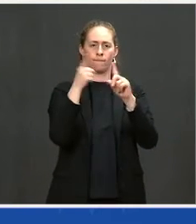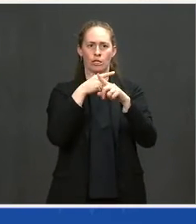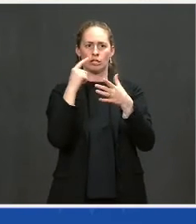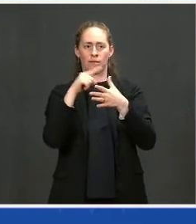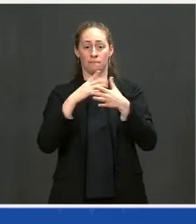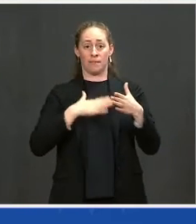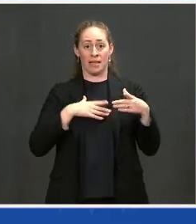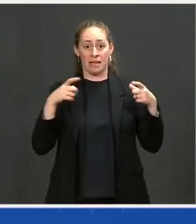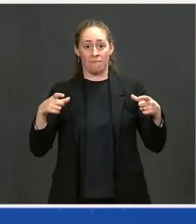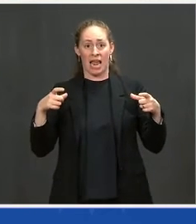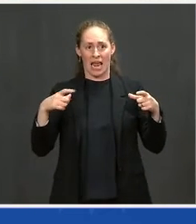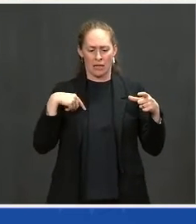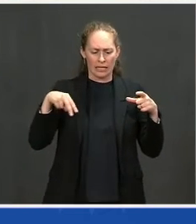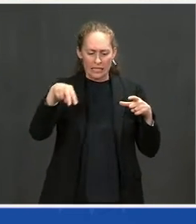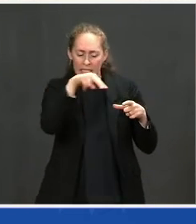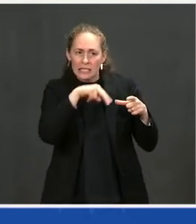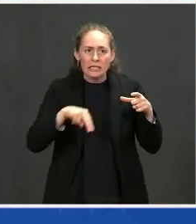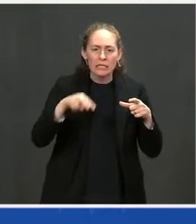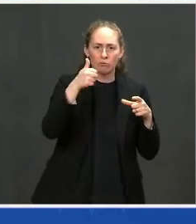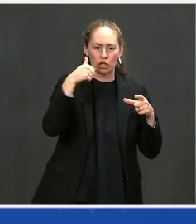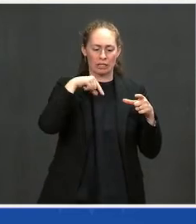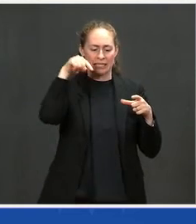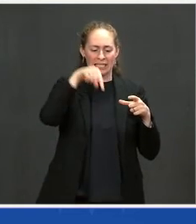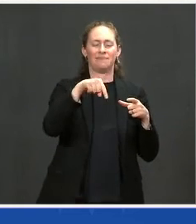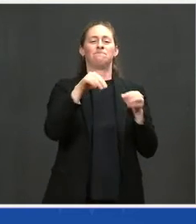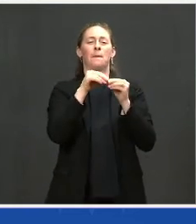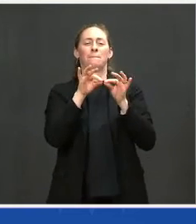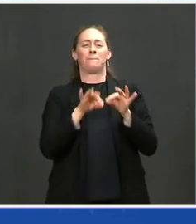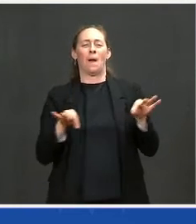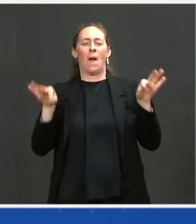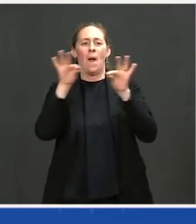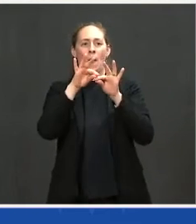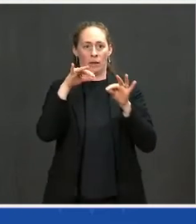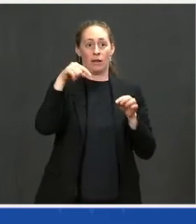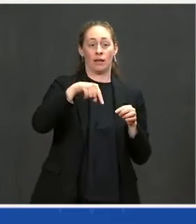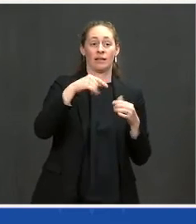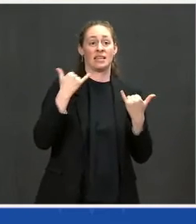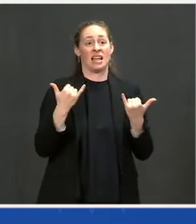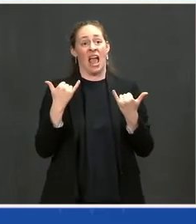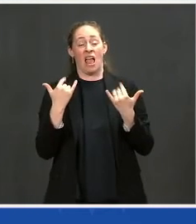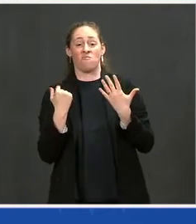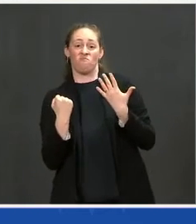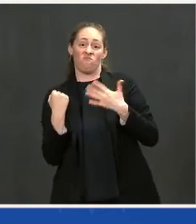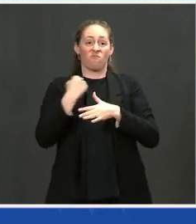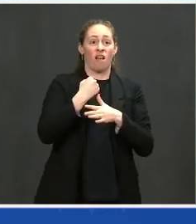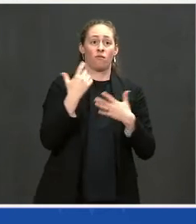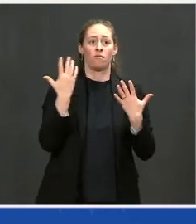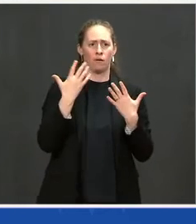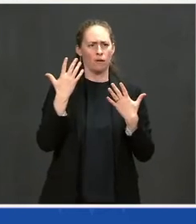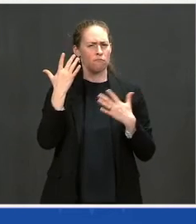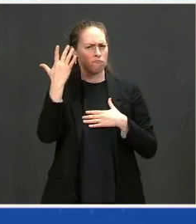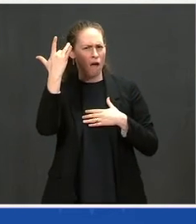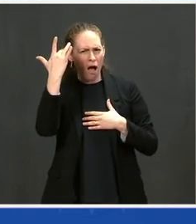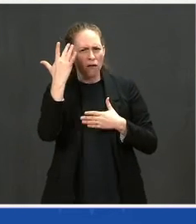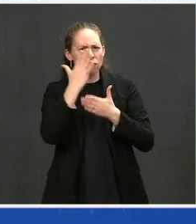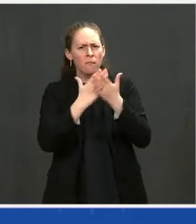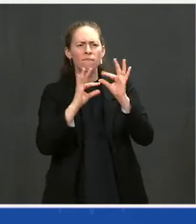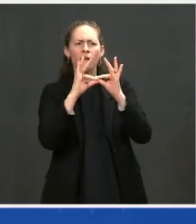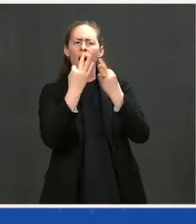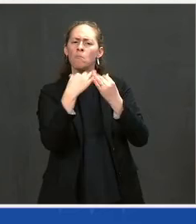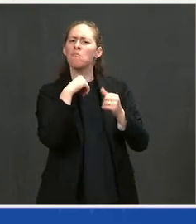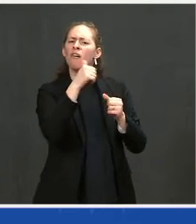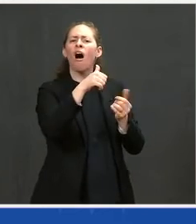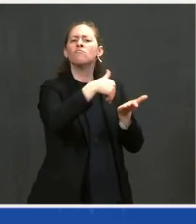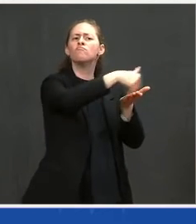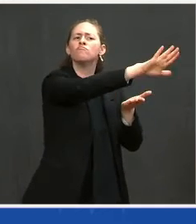is, what about dealing with families? Why are not some not going back? Because Mexico is refusing to take